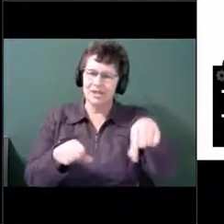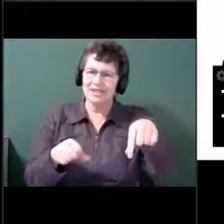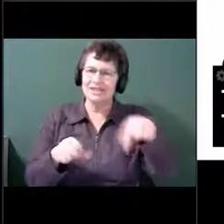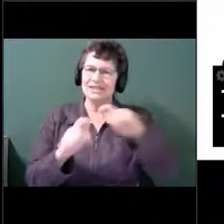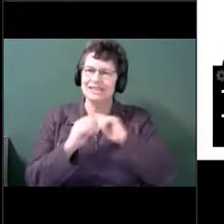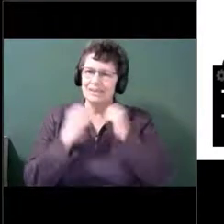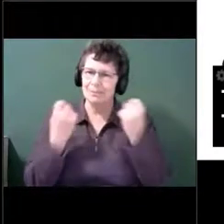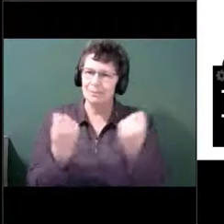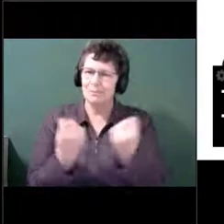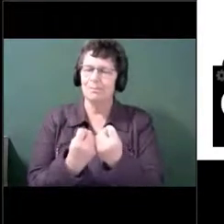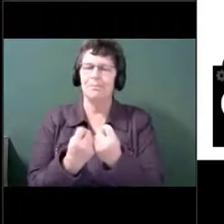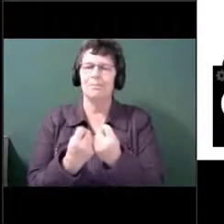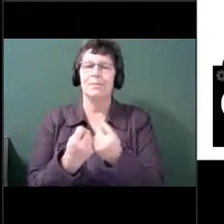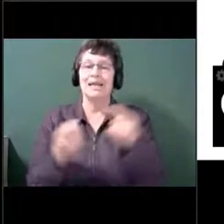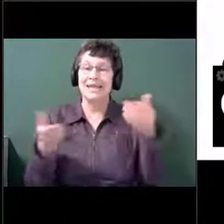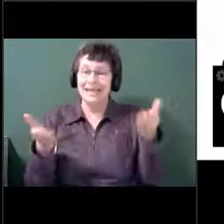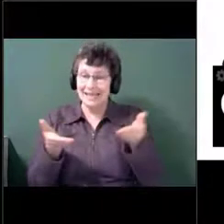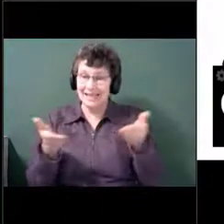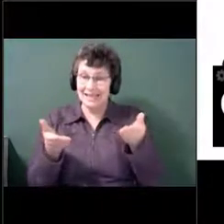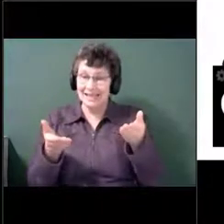BC and in Washington,